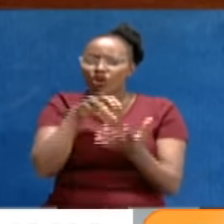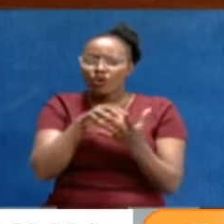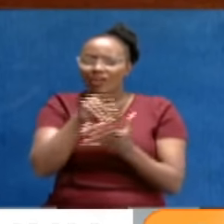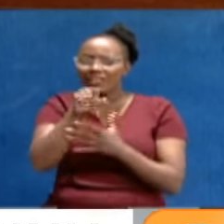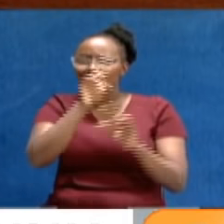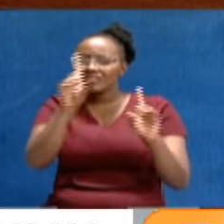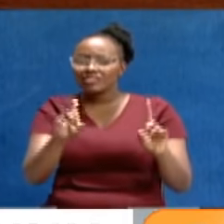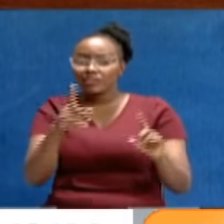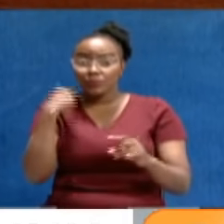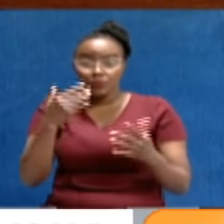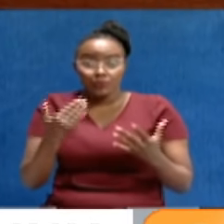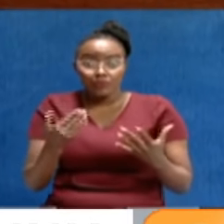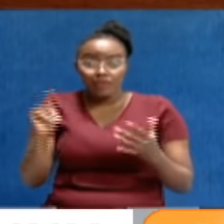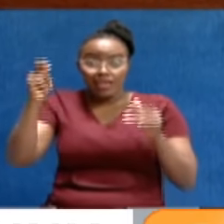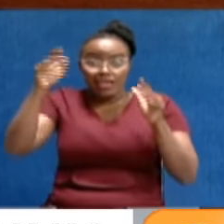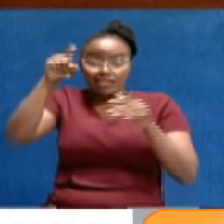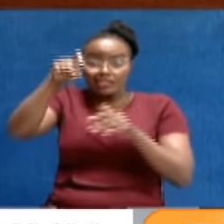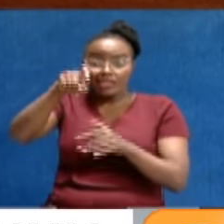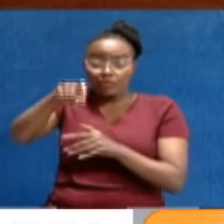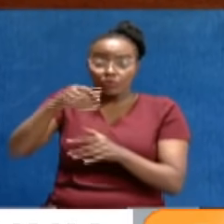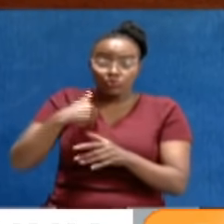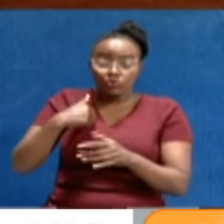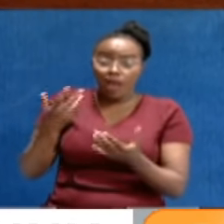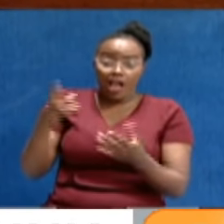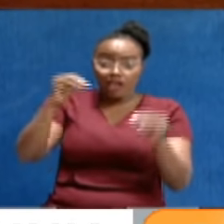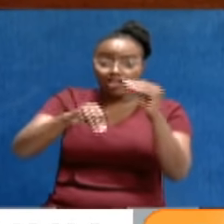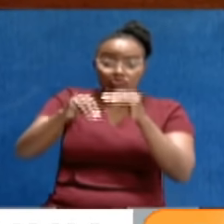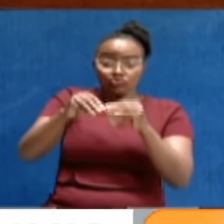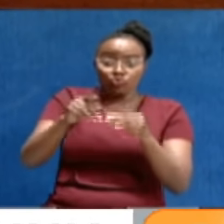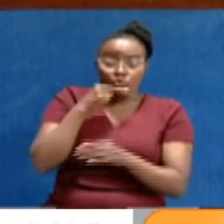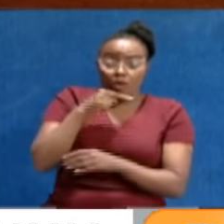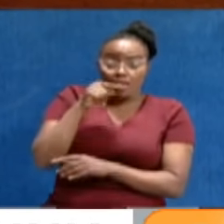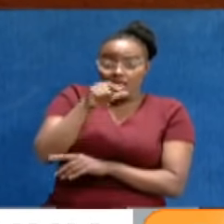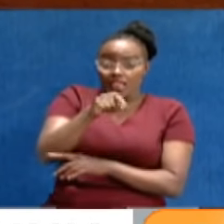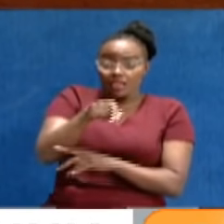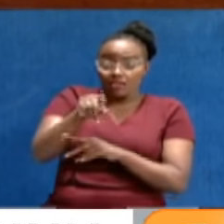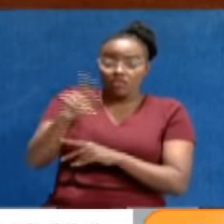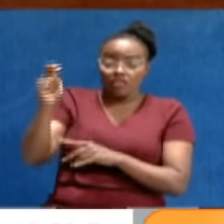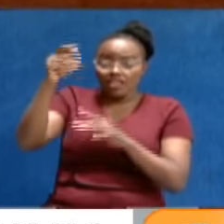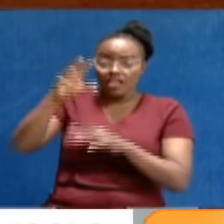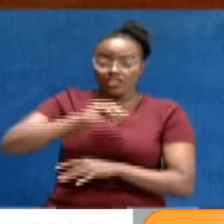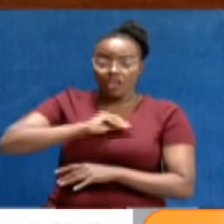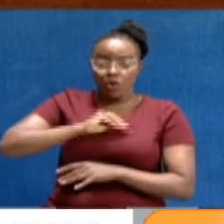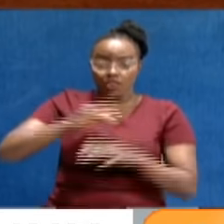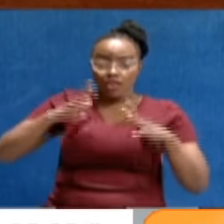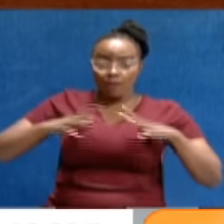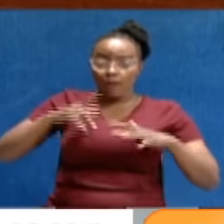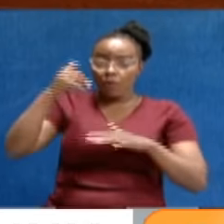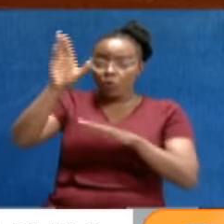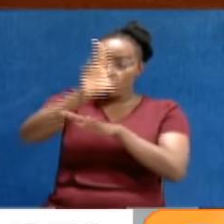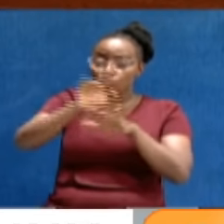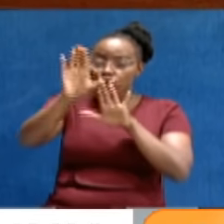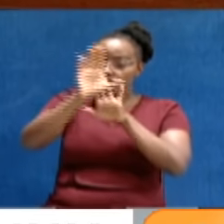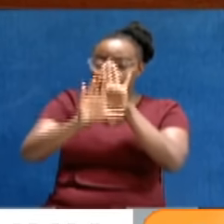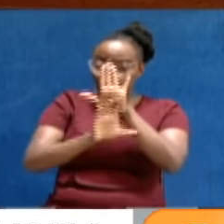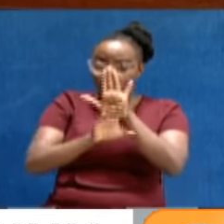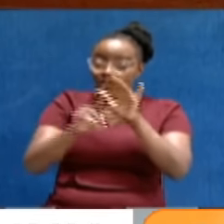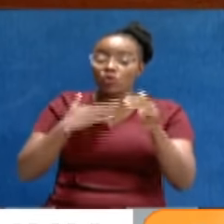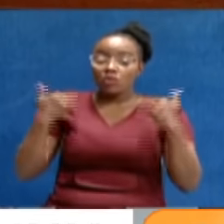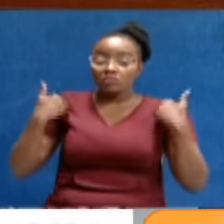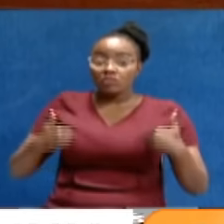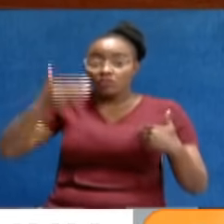it is. Kenyans are supposed to contribute to this. Kenyans are supposed to be the owners and the consumers of the constitution. So she